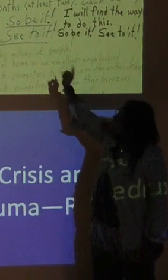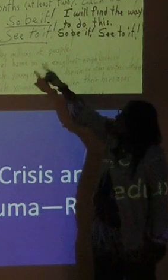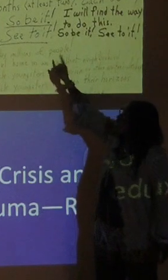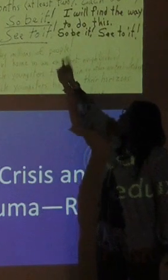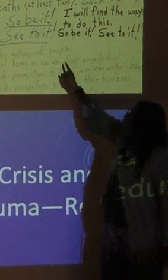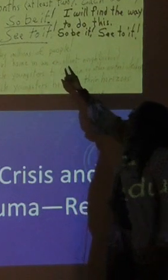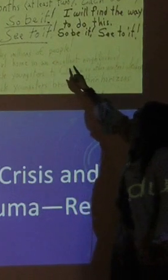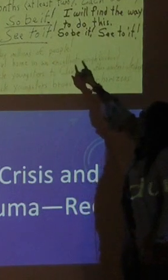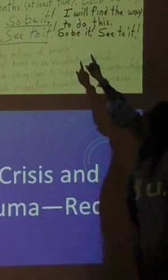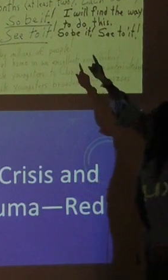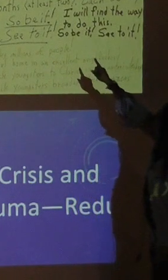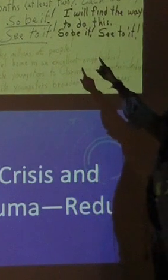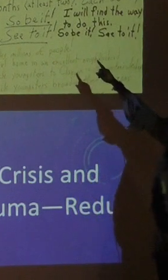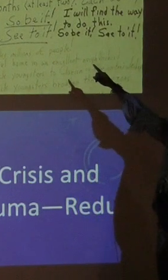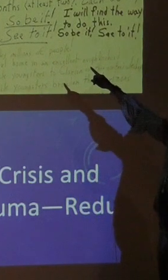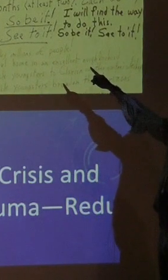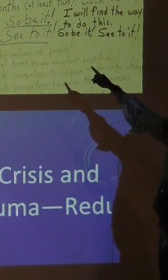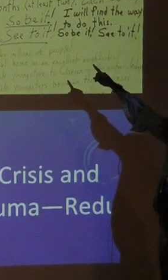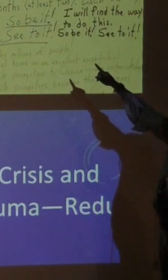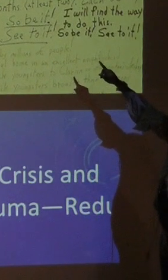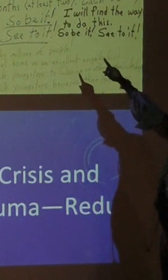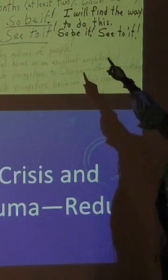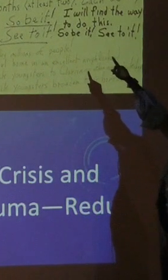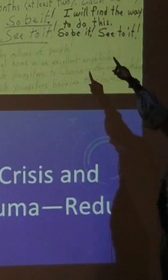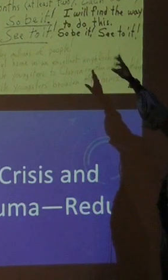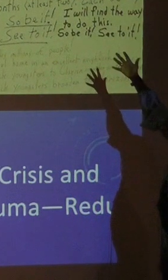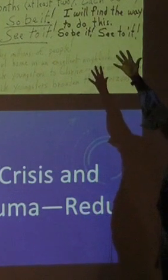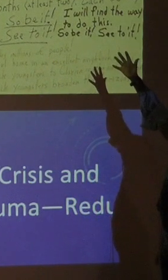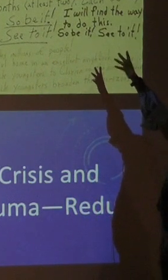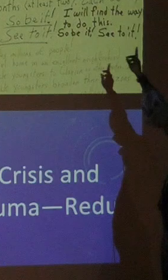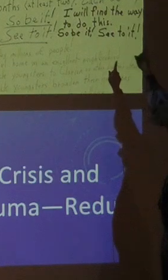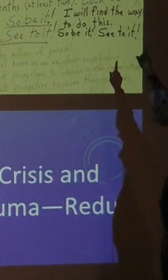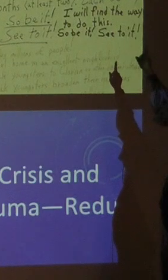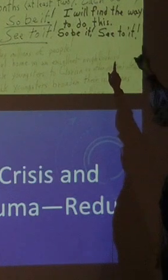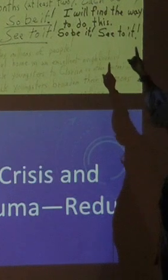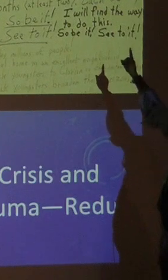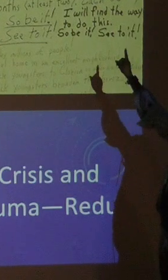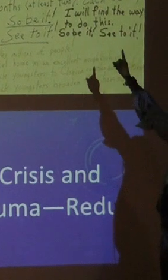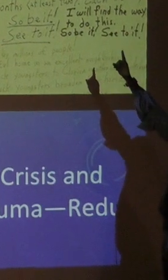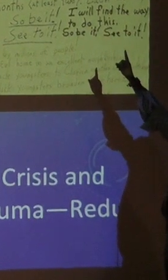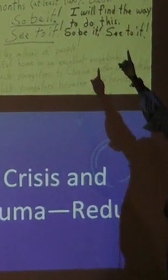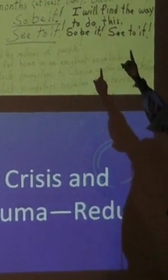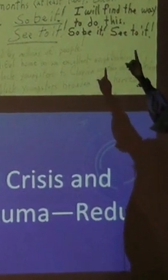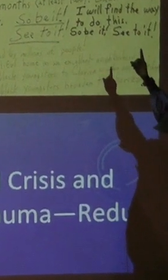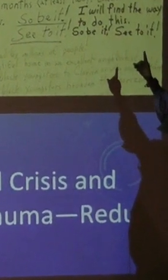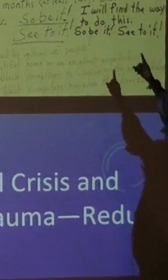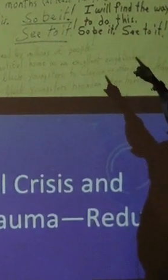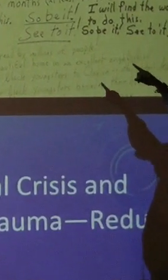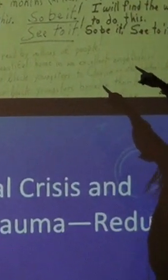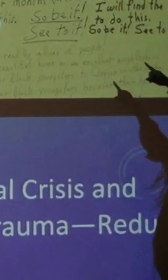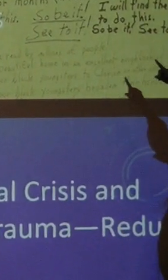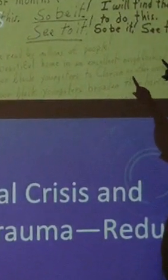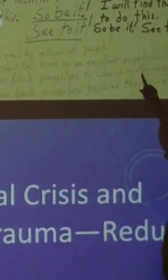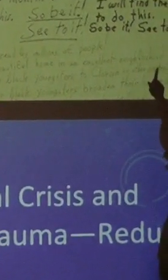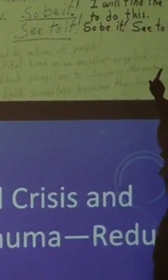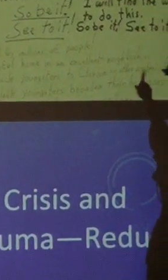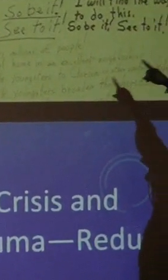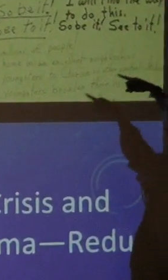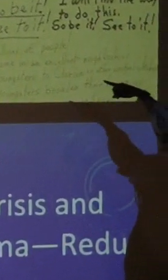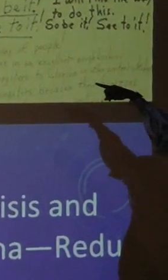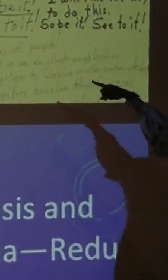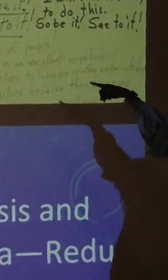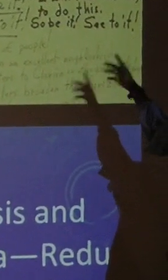it, see to it. See, she says, reach the top, meaning her books, bestseller. You see it underlined. Bestseller, reach the